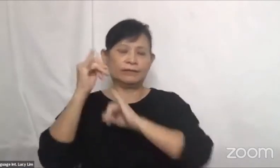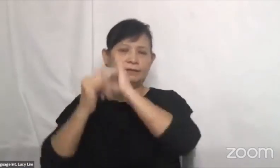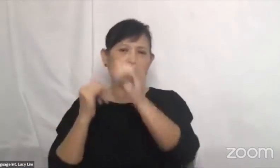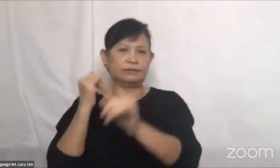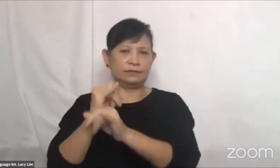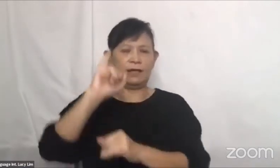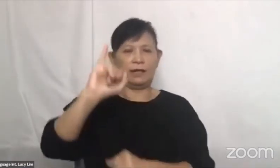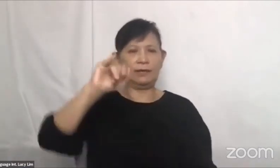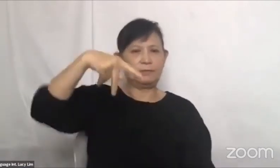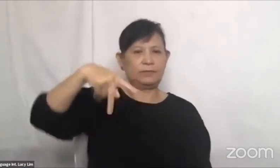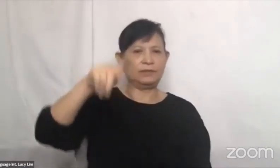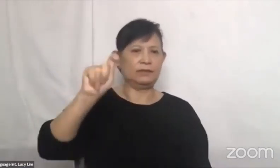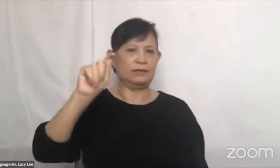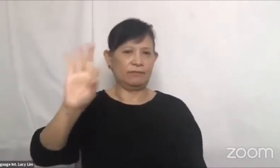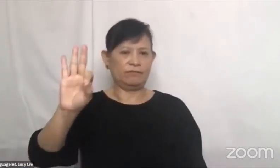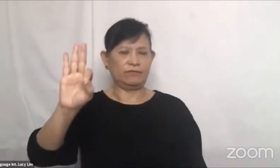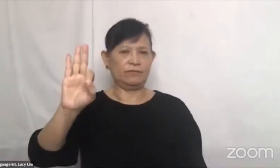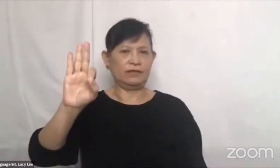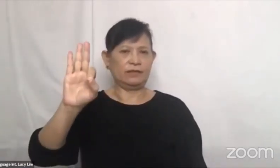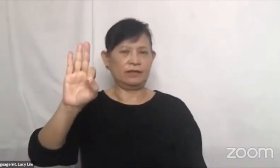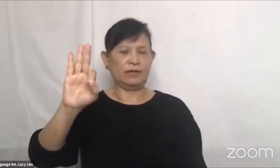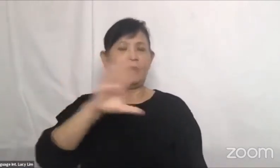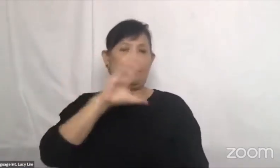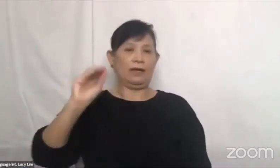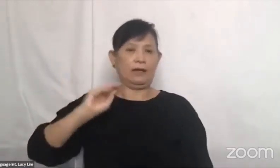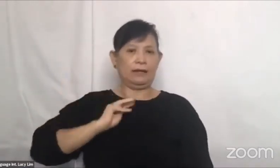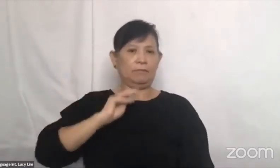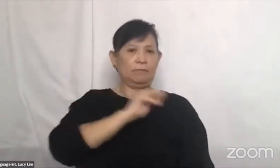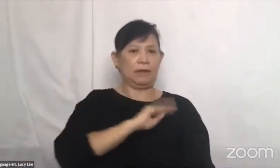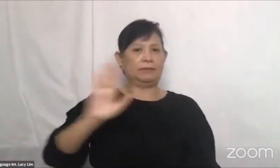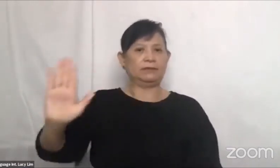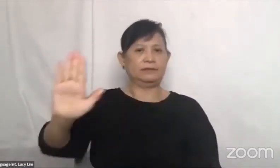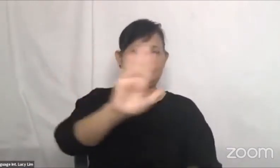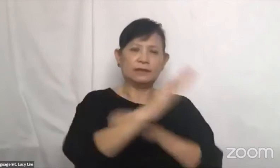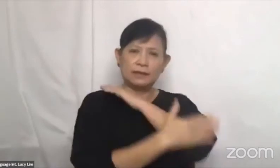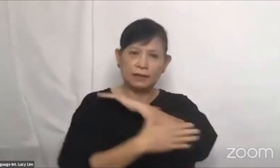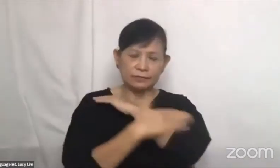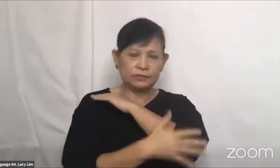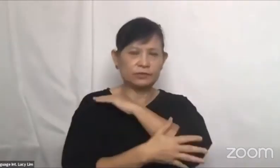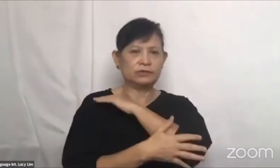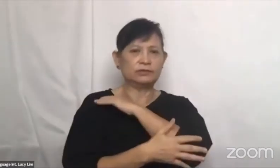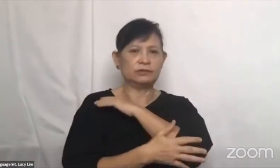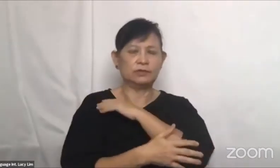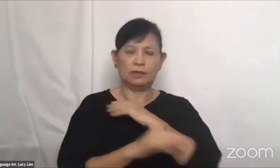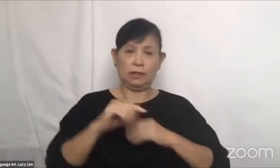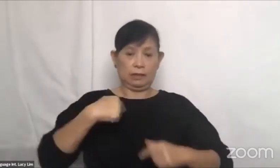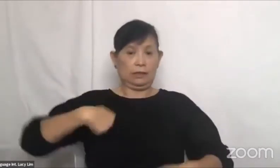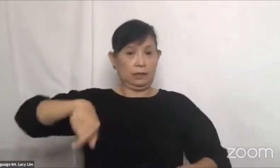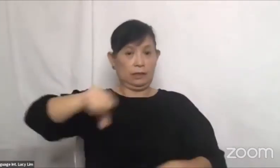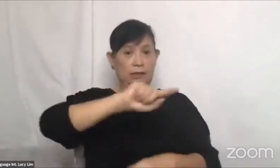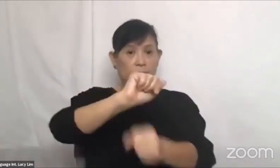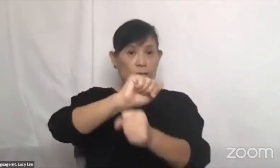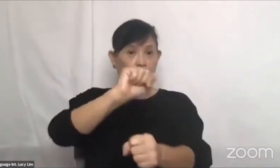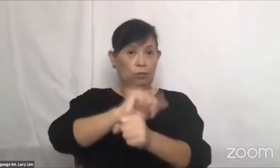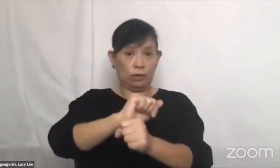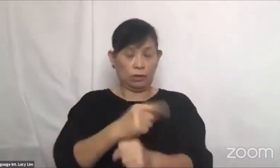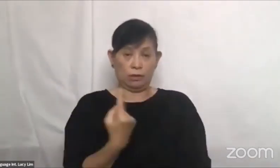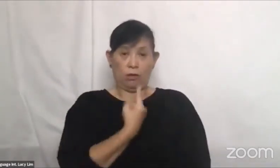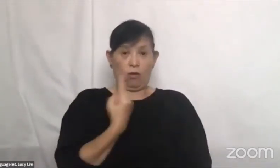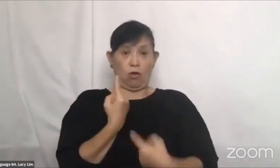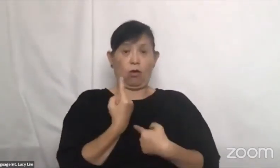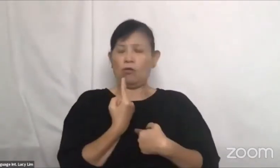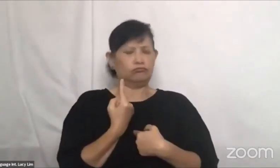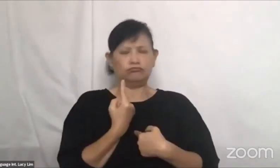IPPF, and their members in country. This work is not ours alone. As a person with